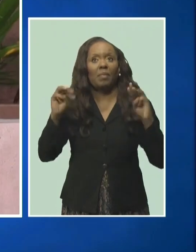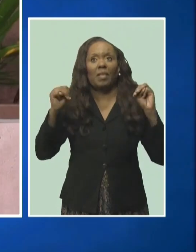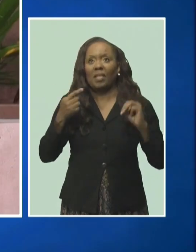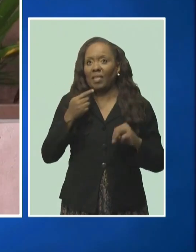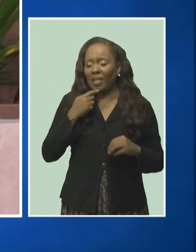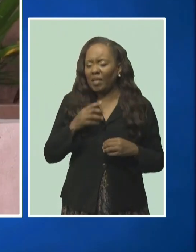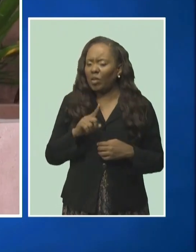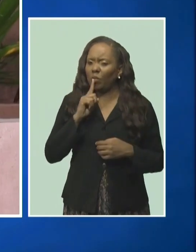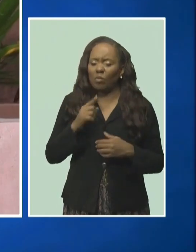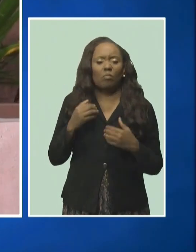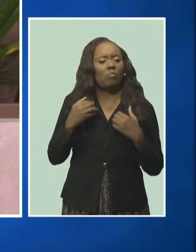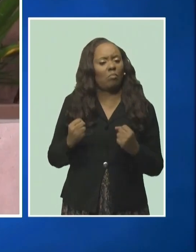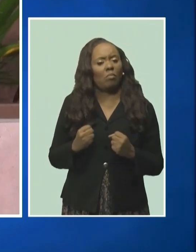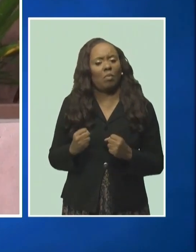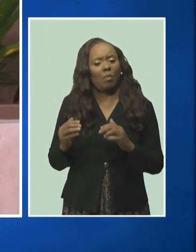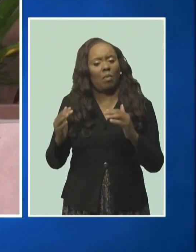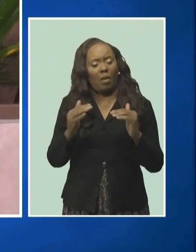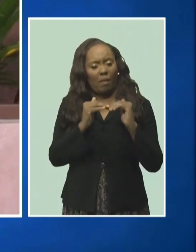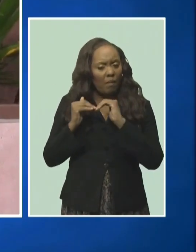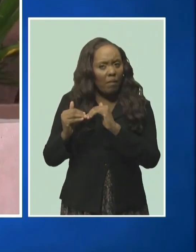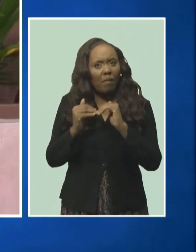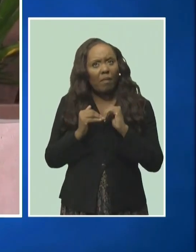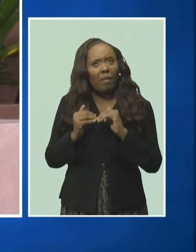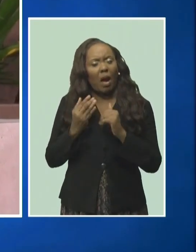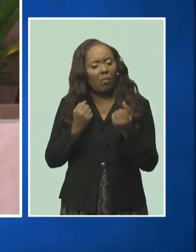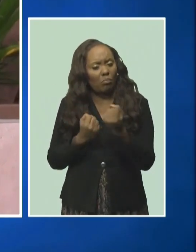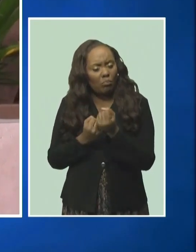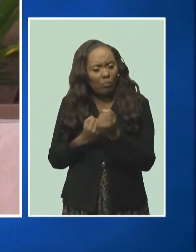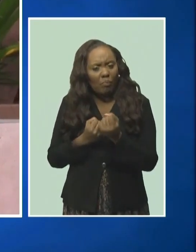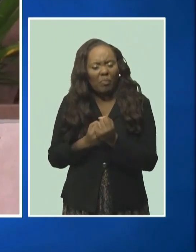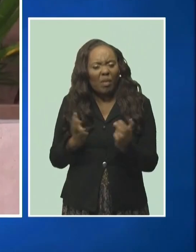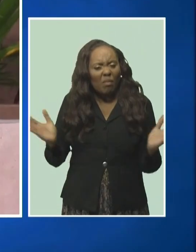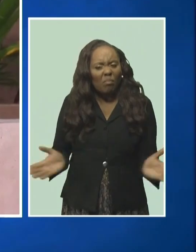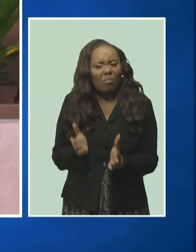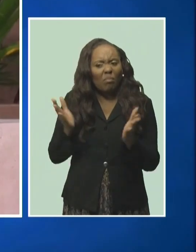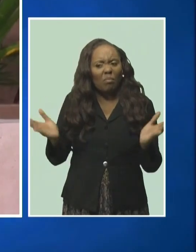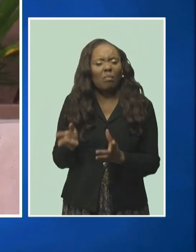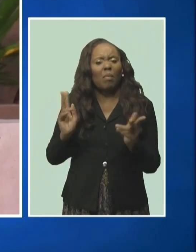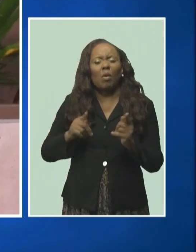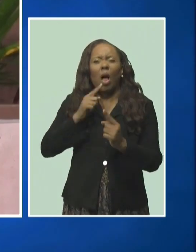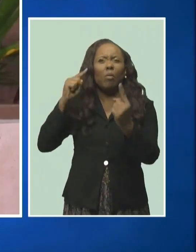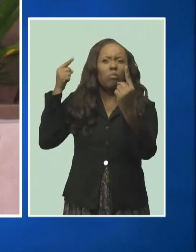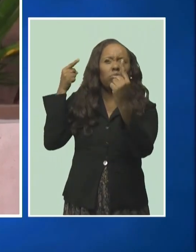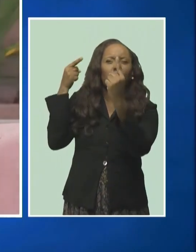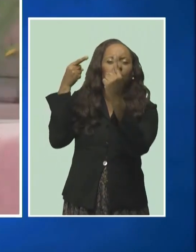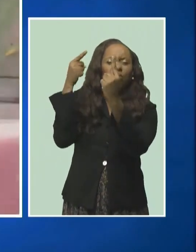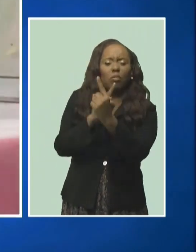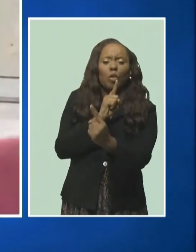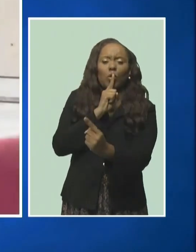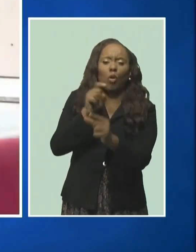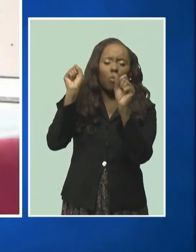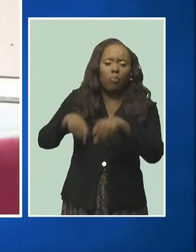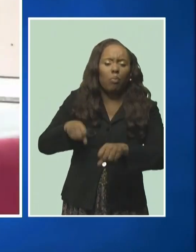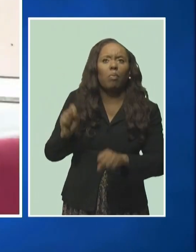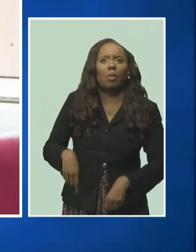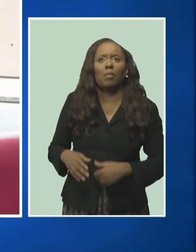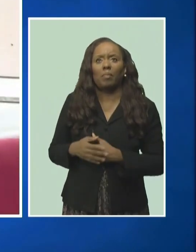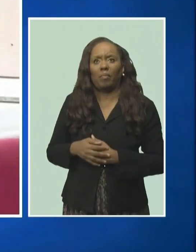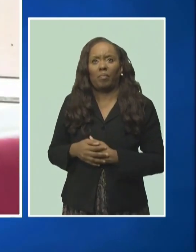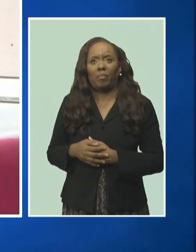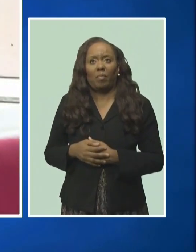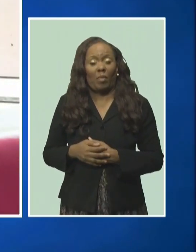of Public Works with the first $10 million 2 weeks after we came to office was Philip Tudor. And